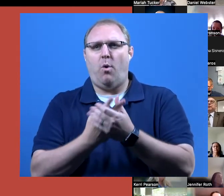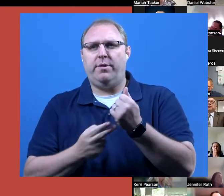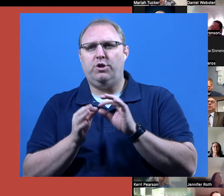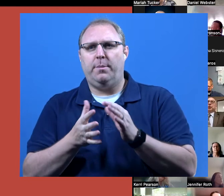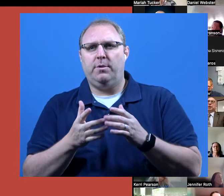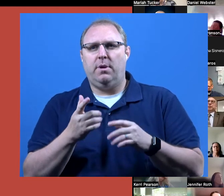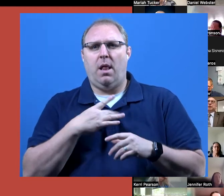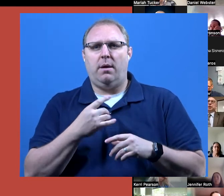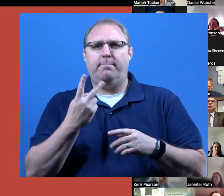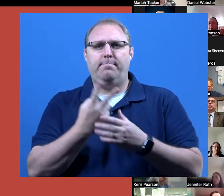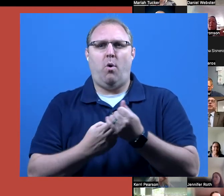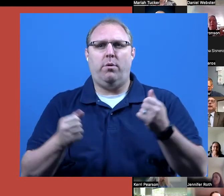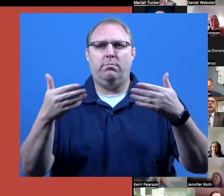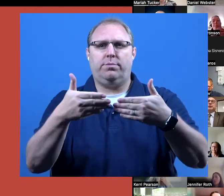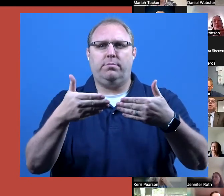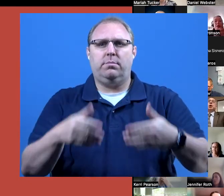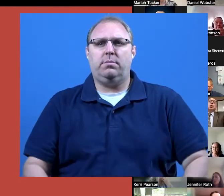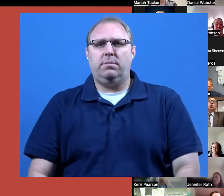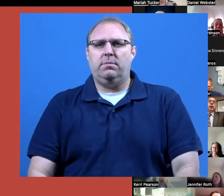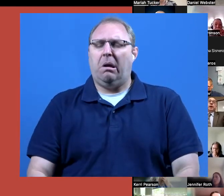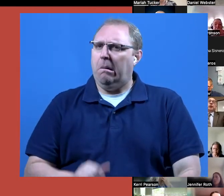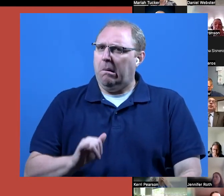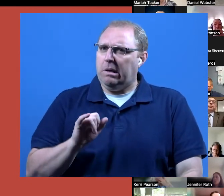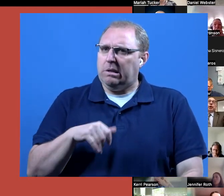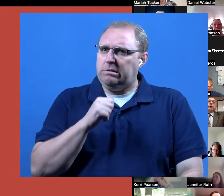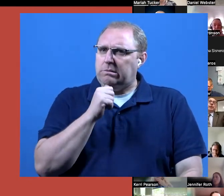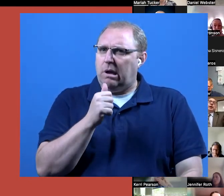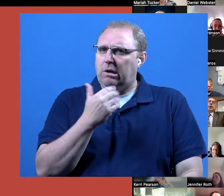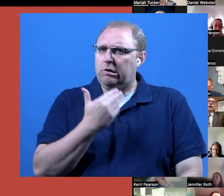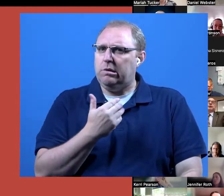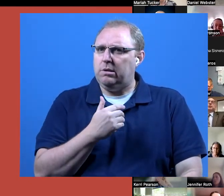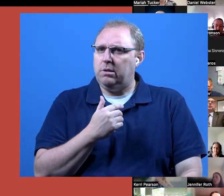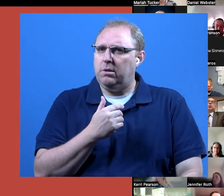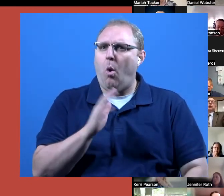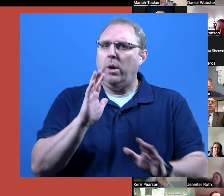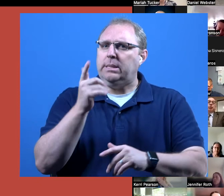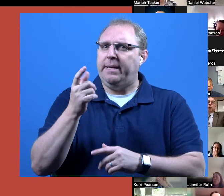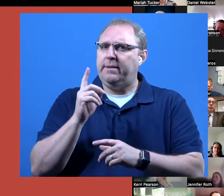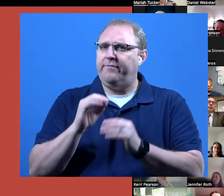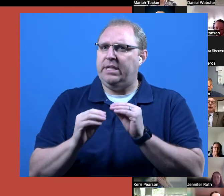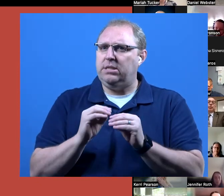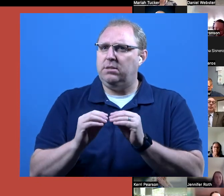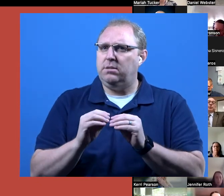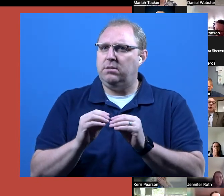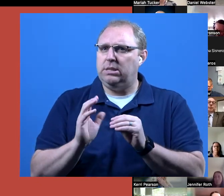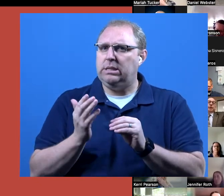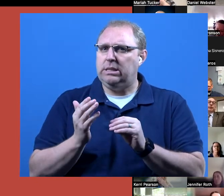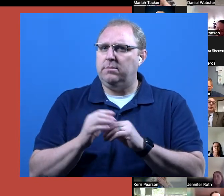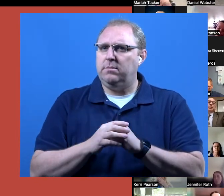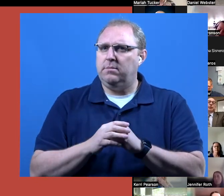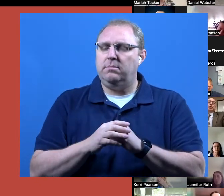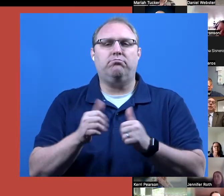about long-term disability because we aren't involved in that process. We don't help them